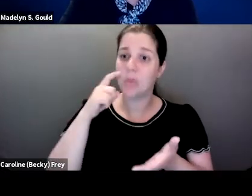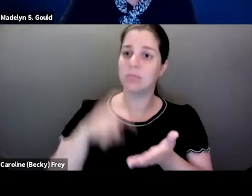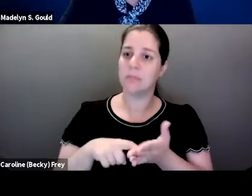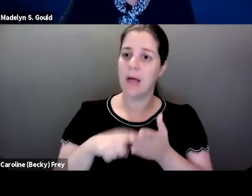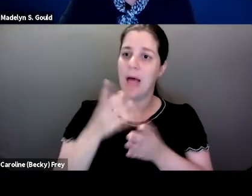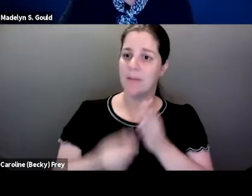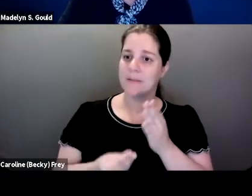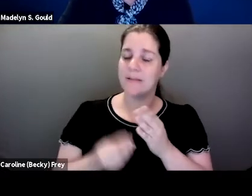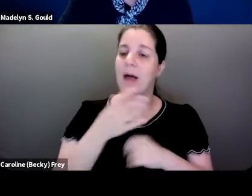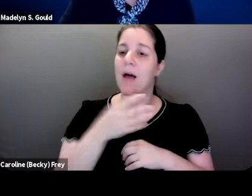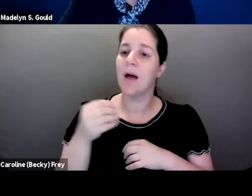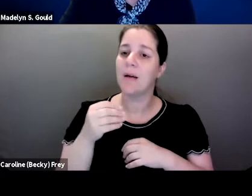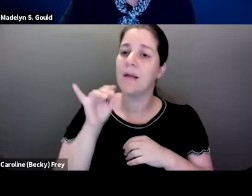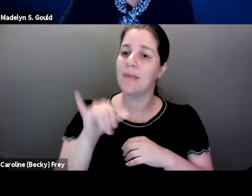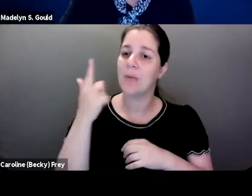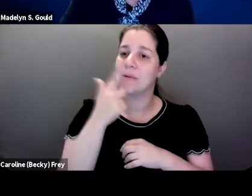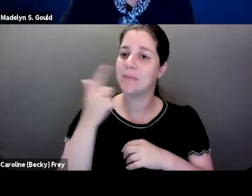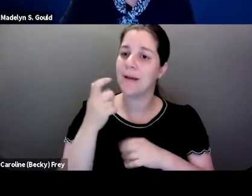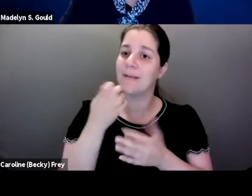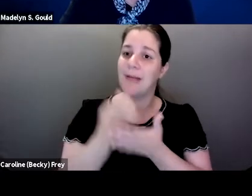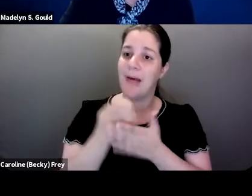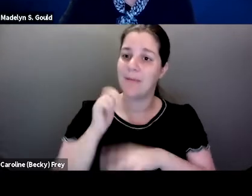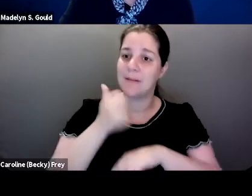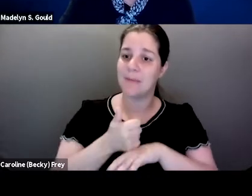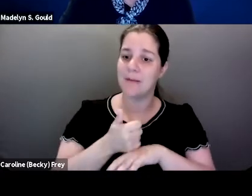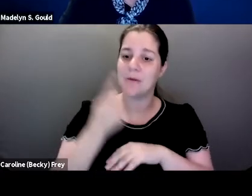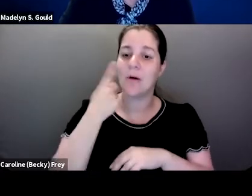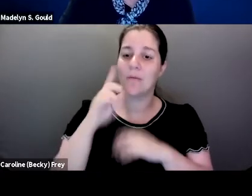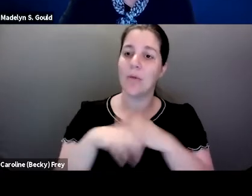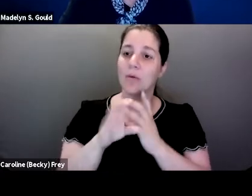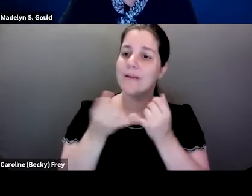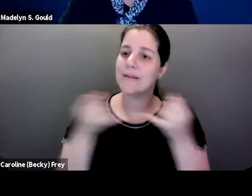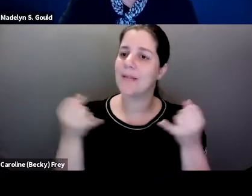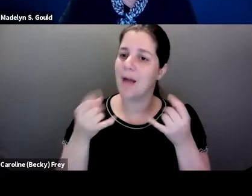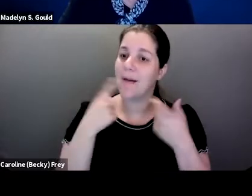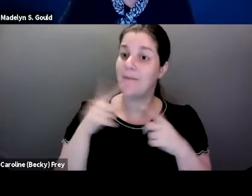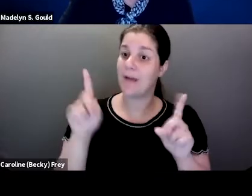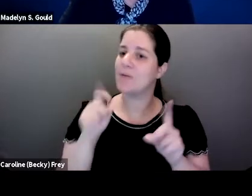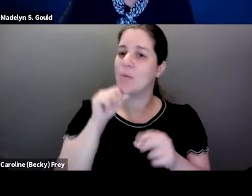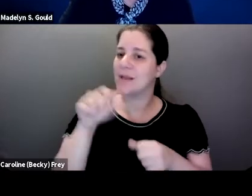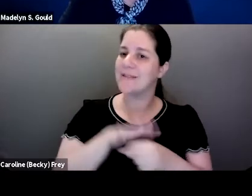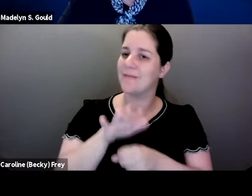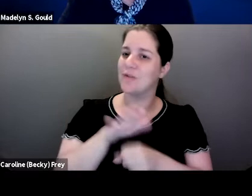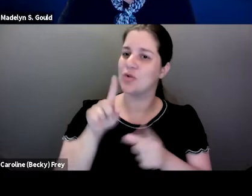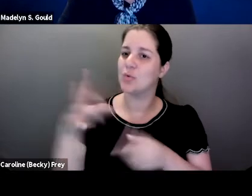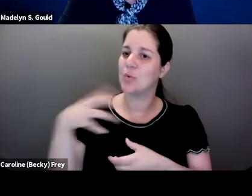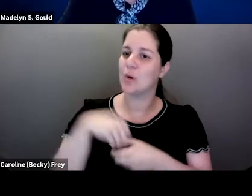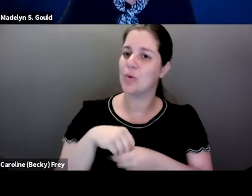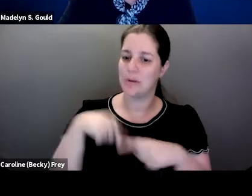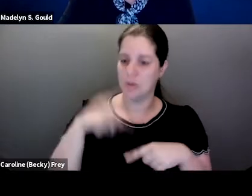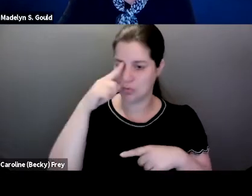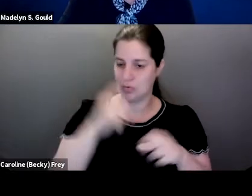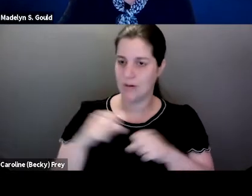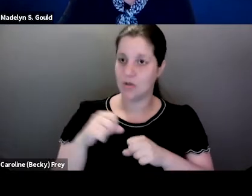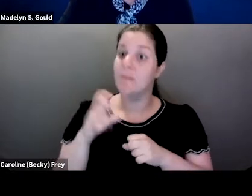because the evidence base for crisis lines effectiveness was considered insufficient to include them in the strategy. And